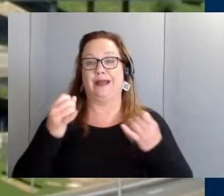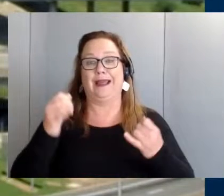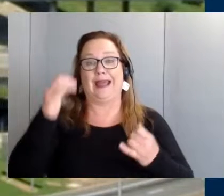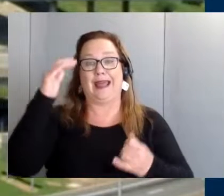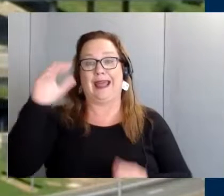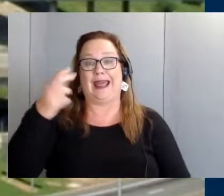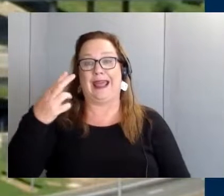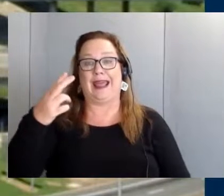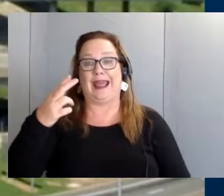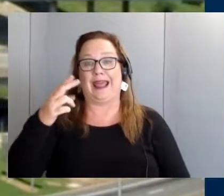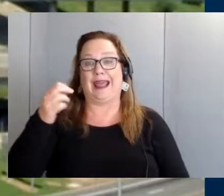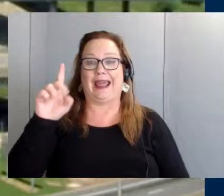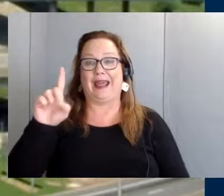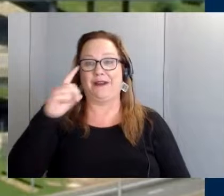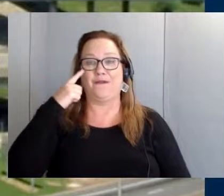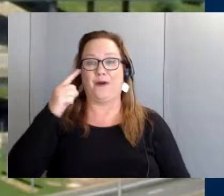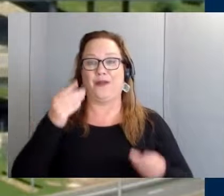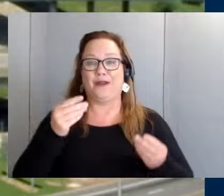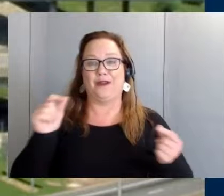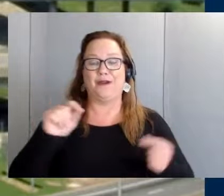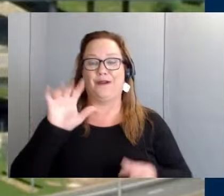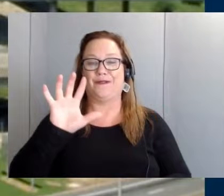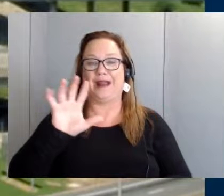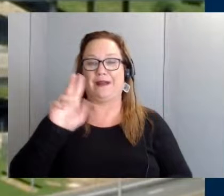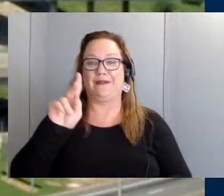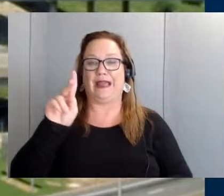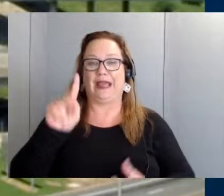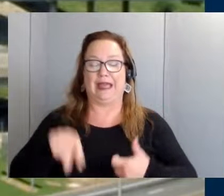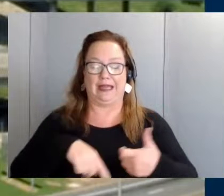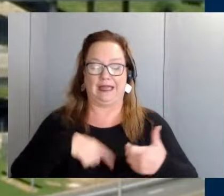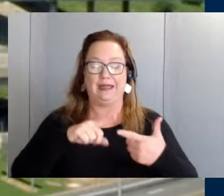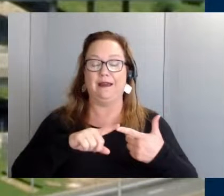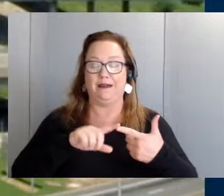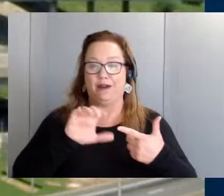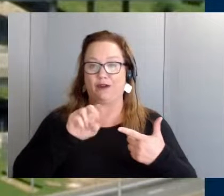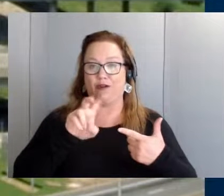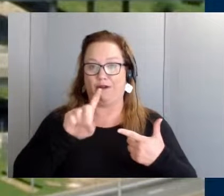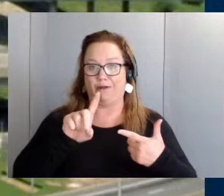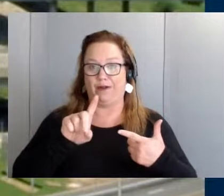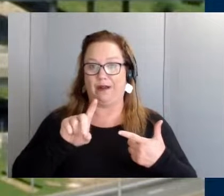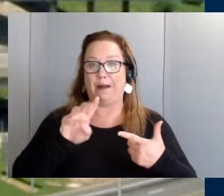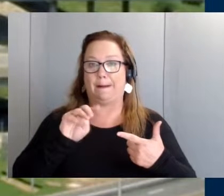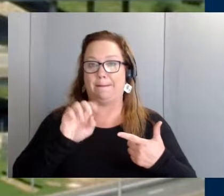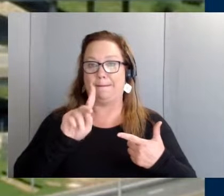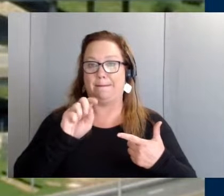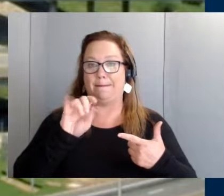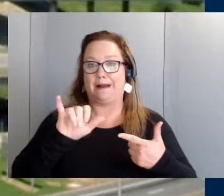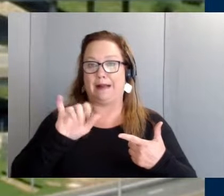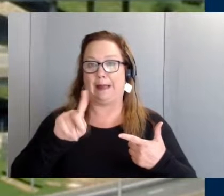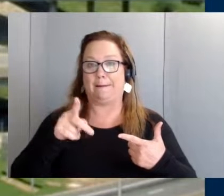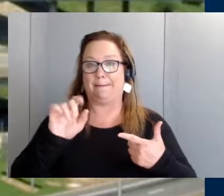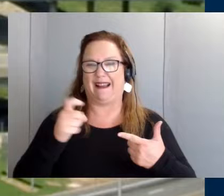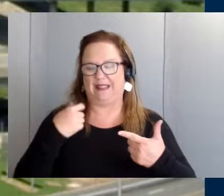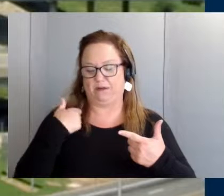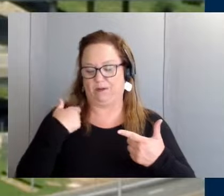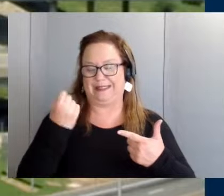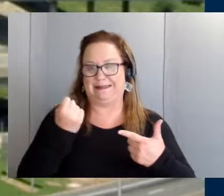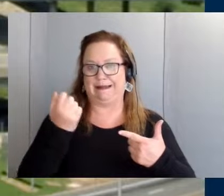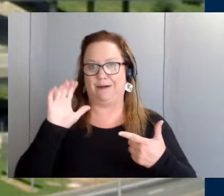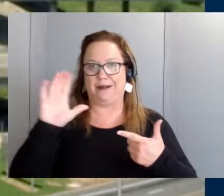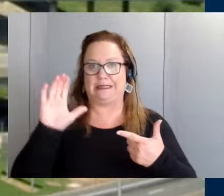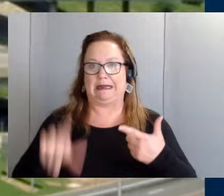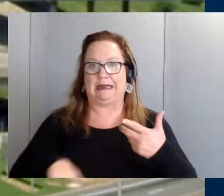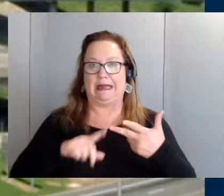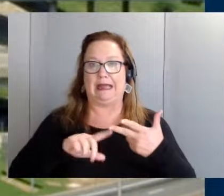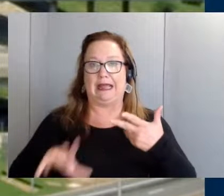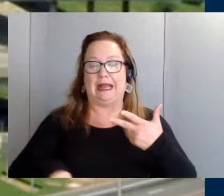have details straight ahead. We'll also update COVID and monkeypox cases from over the weekend and a potential added benefit